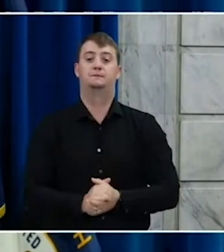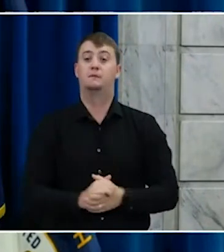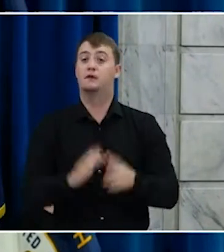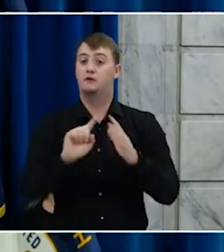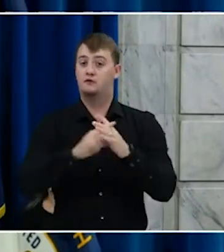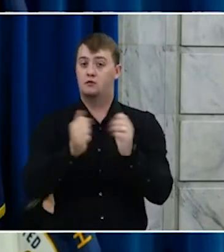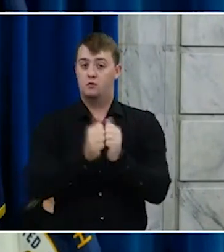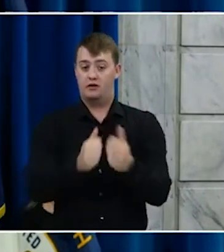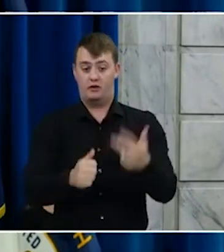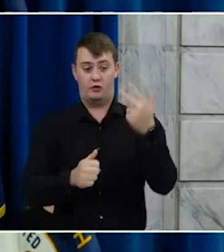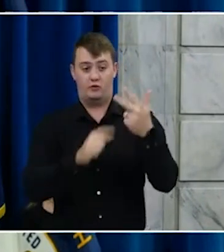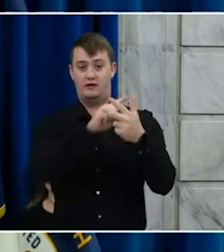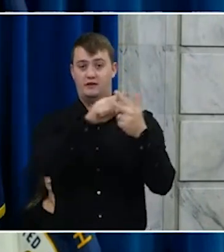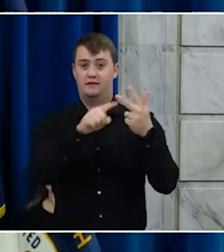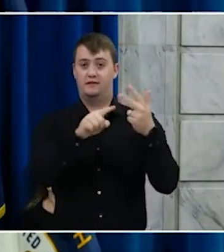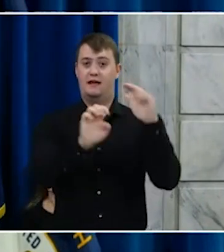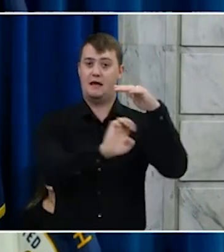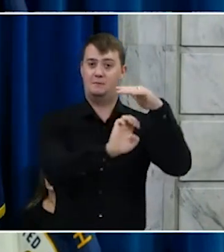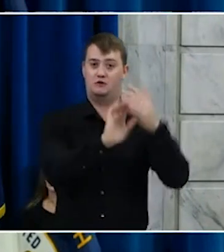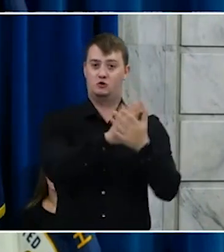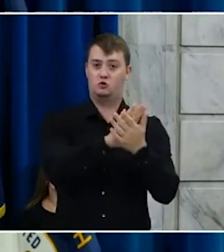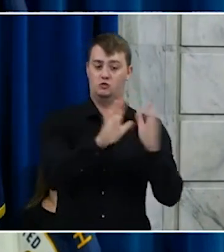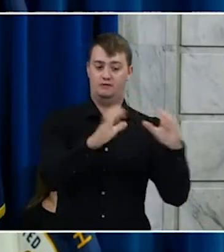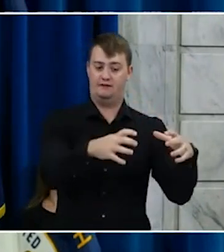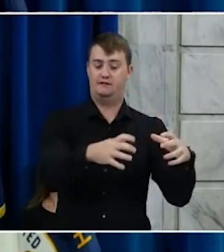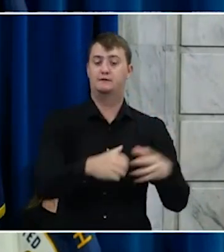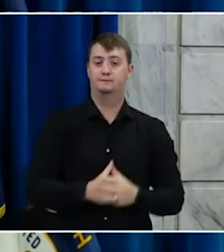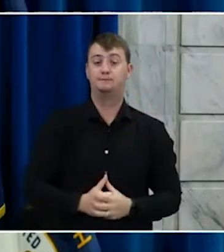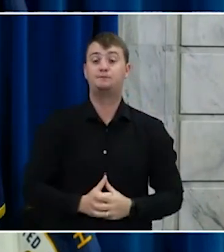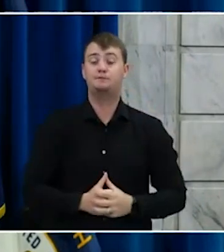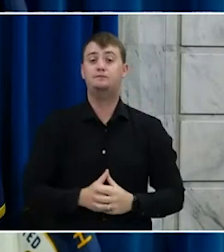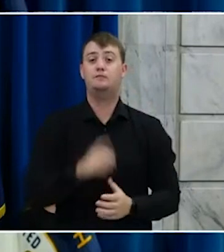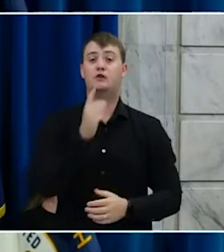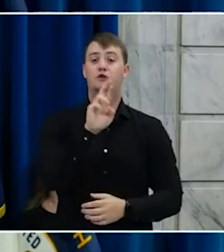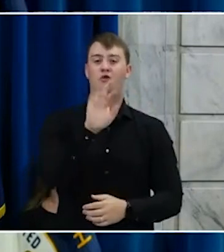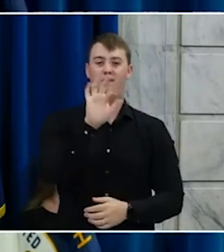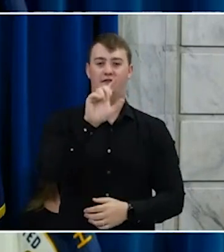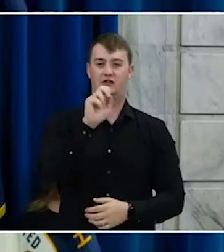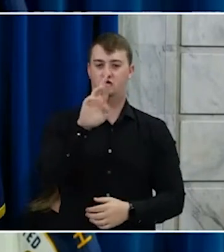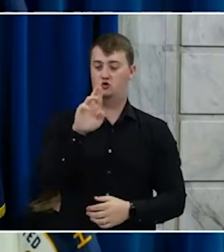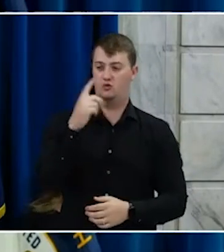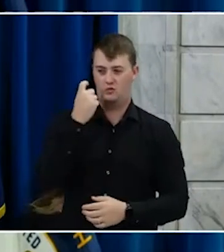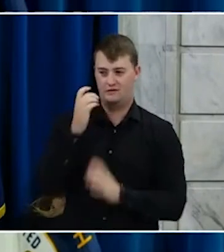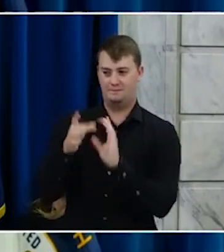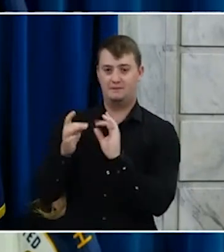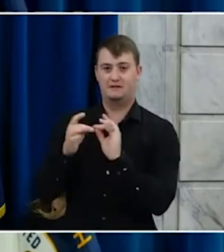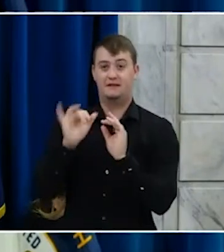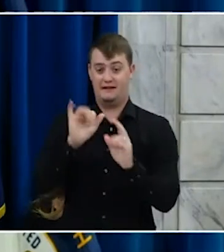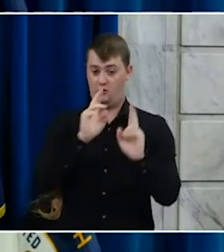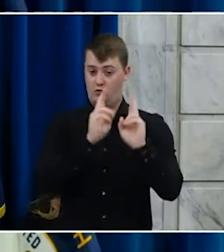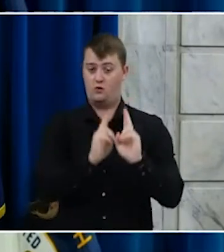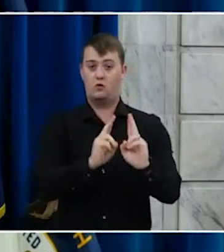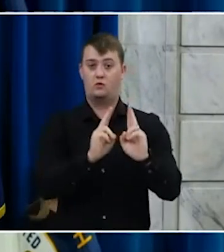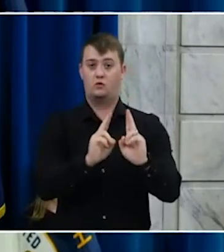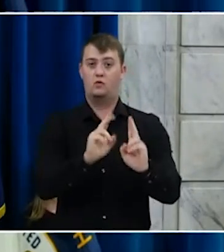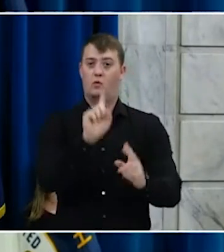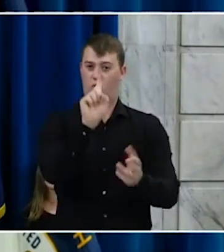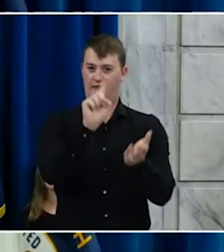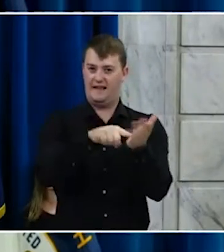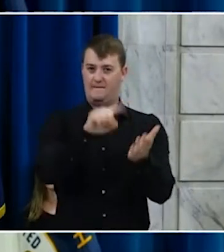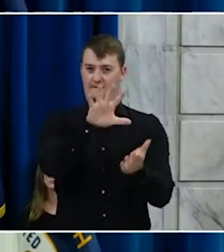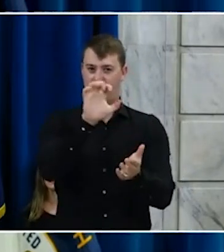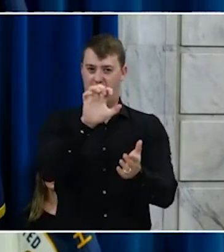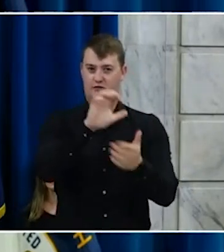begin with the 3 educators in the elementary school division. As Dr. Fletcher mentioned, this honor comes with a